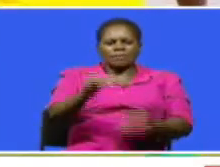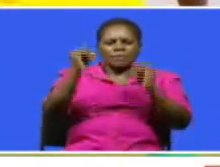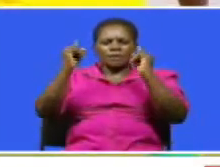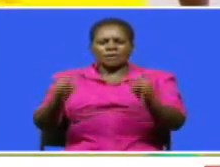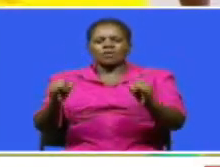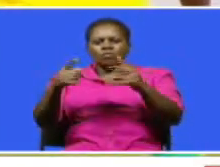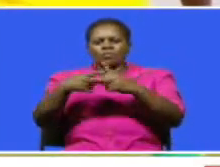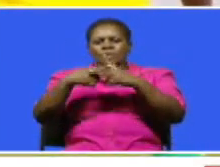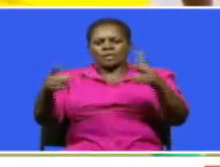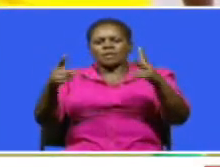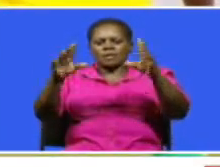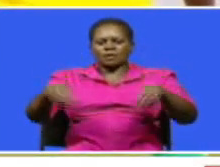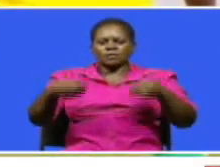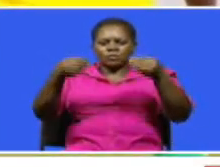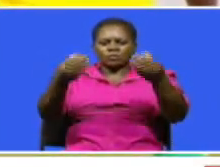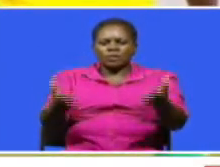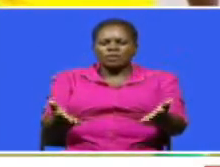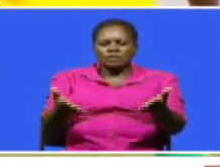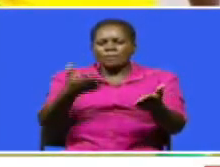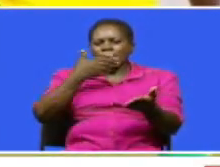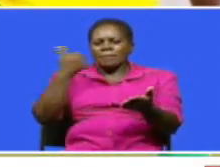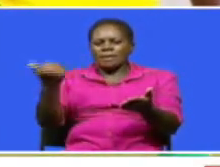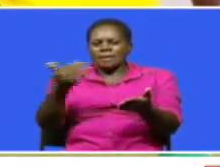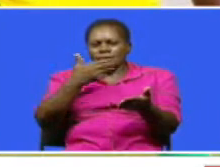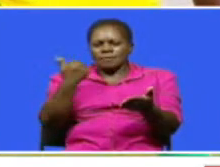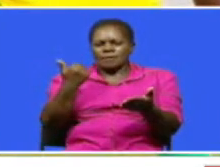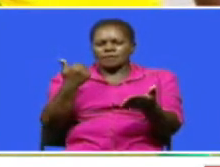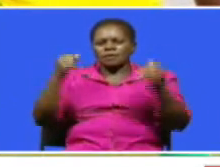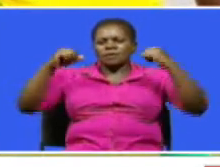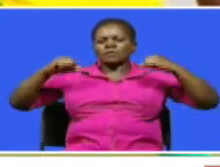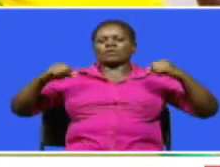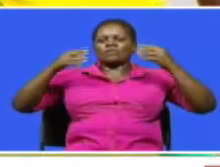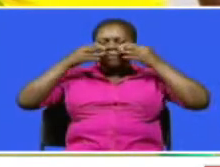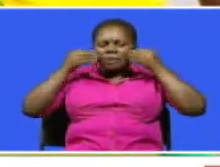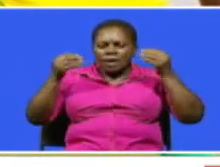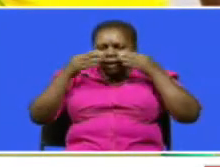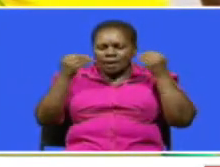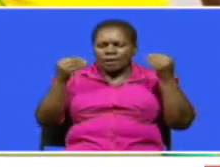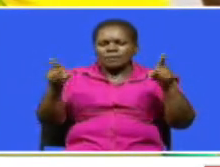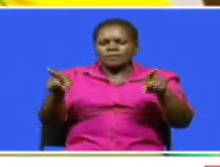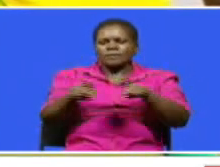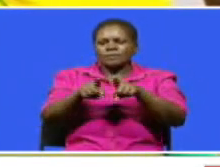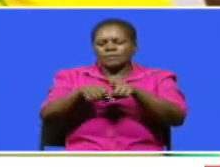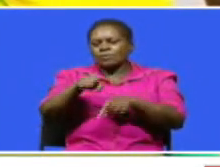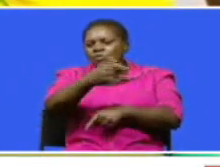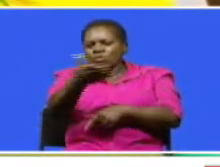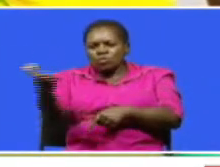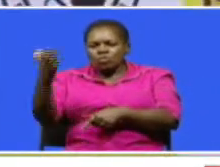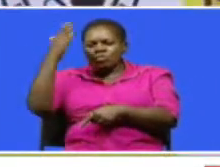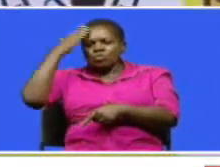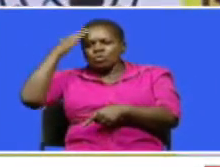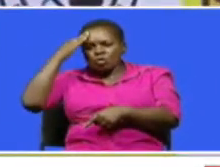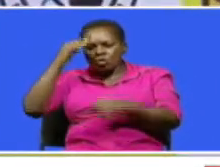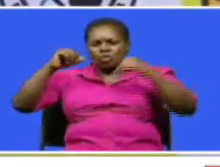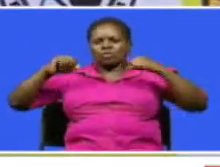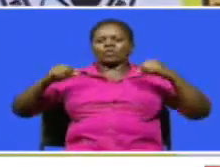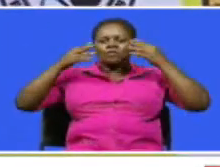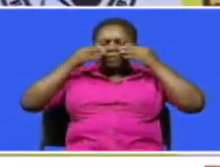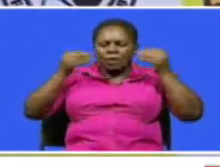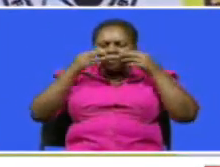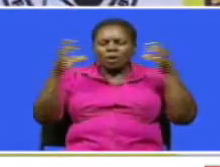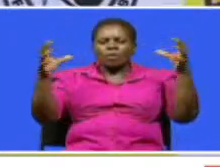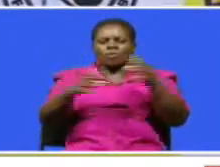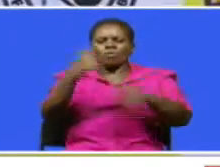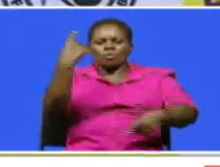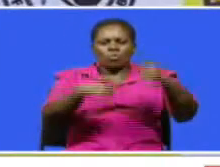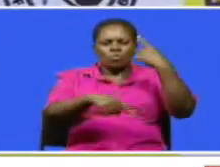coach to give the best for Sofapaka. And as you know already, Sofapaka is a club that